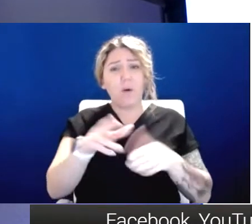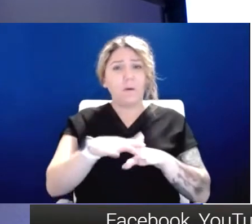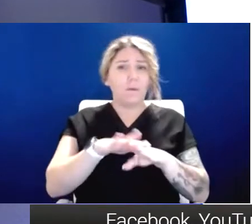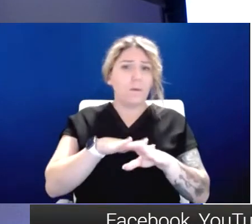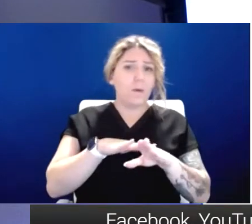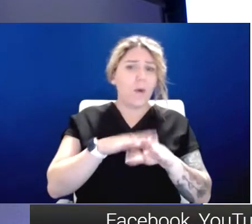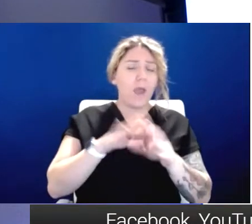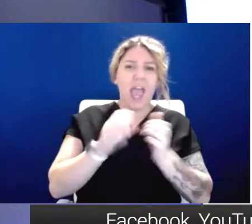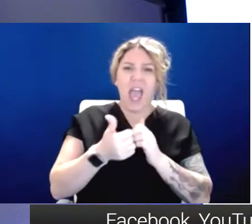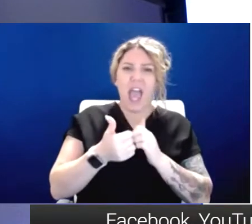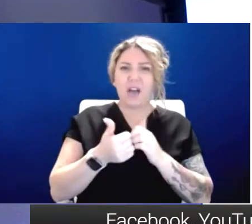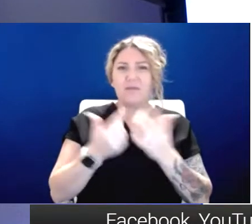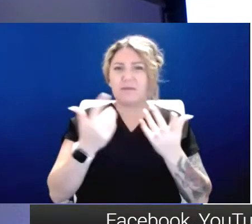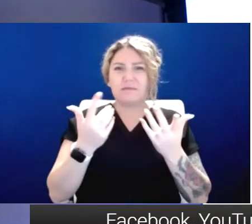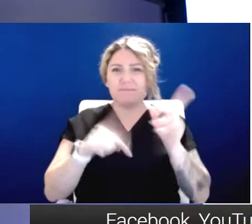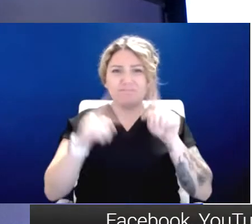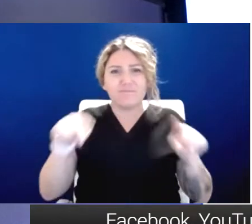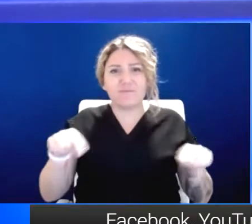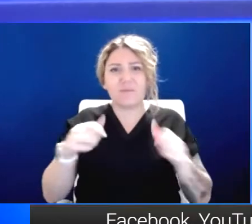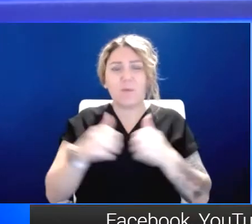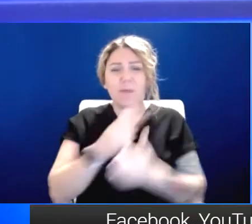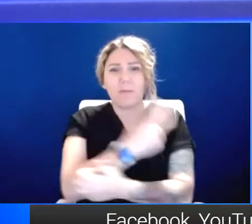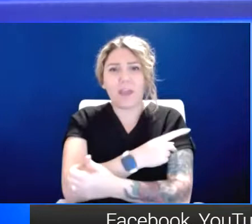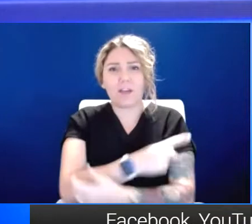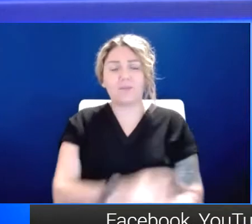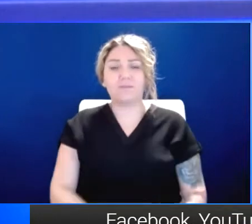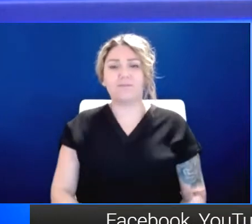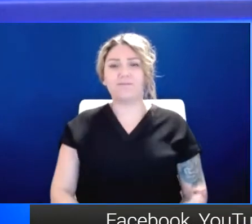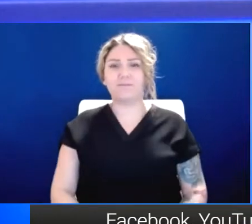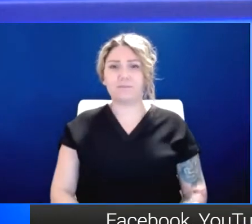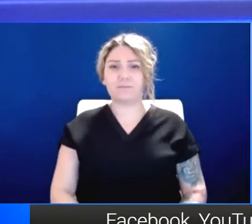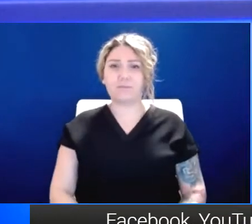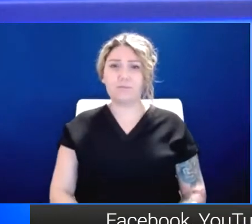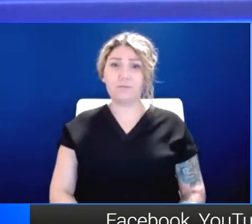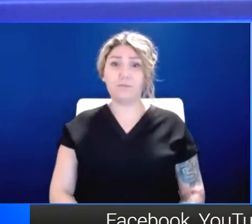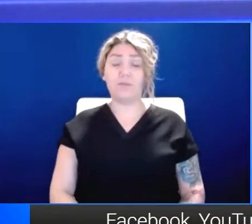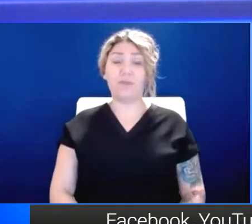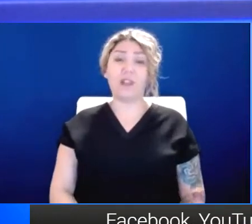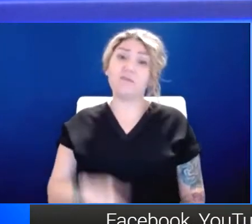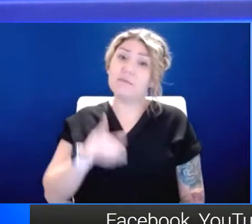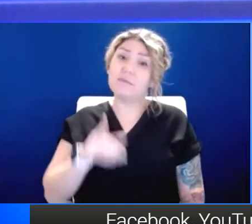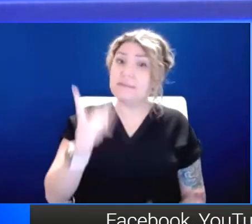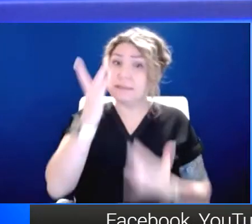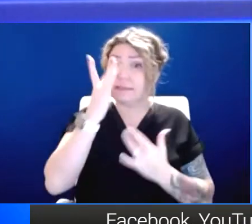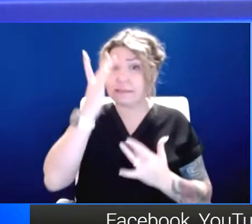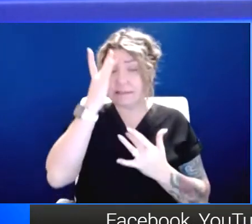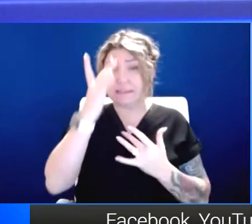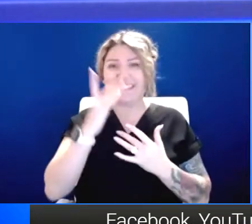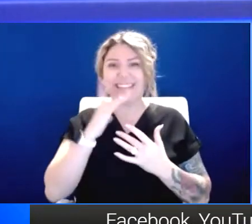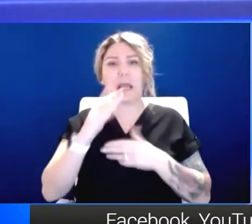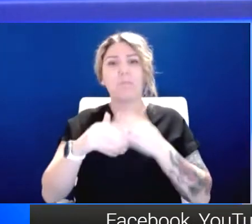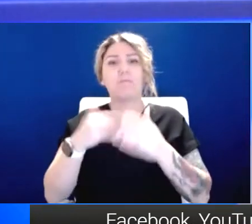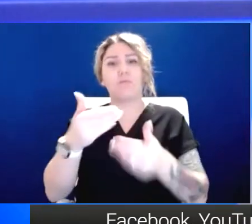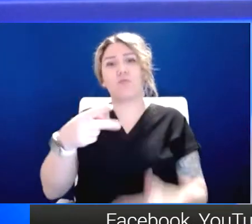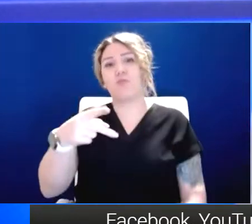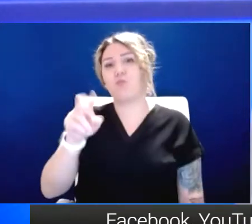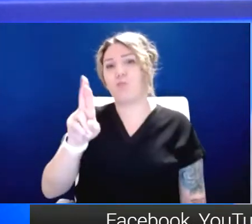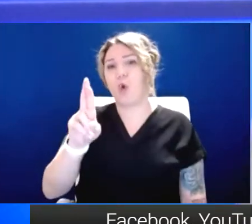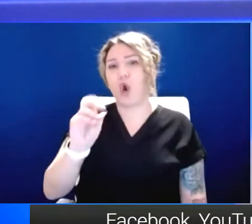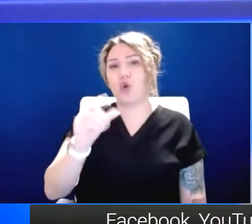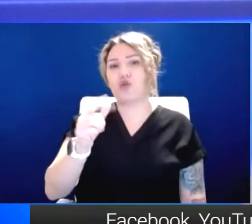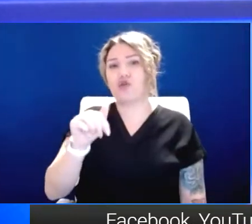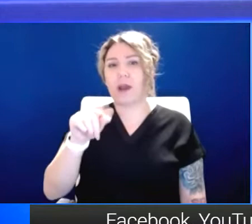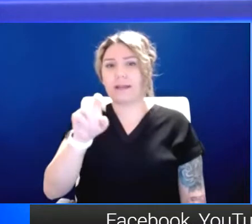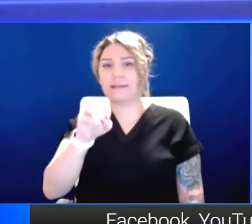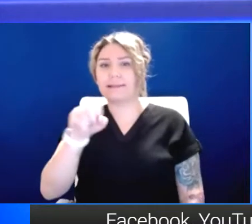different paces? Right. So Parkinson's disease, unfortunately, is a progressive disorder. What we look at it is